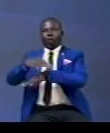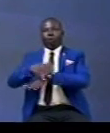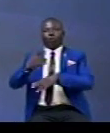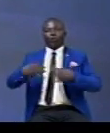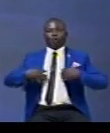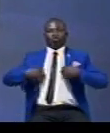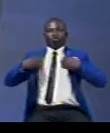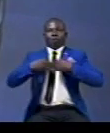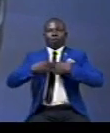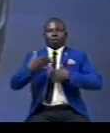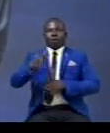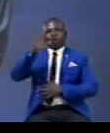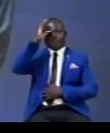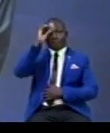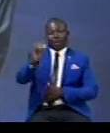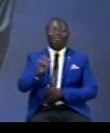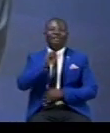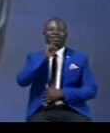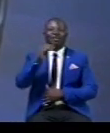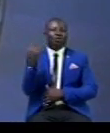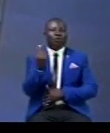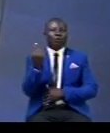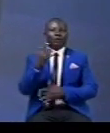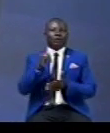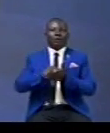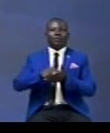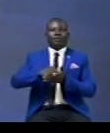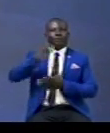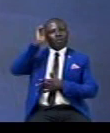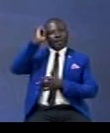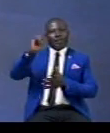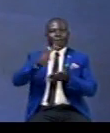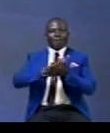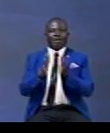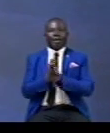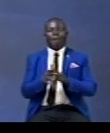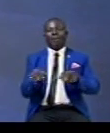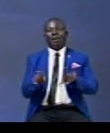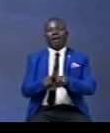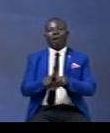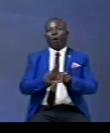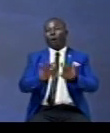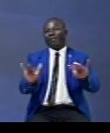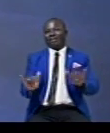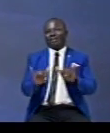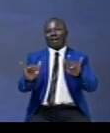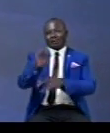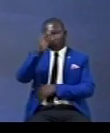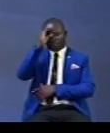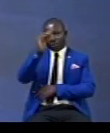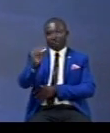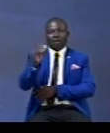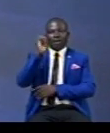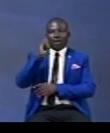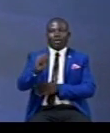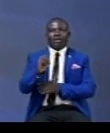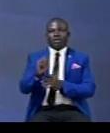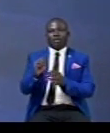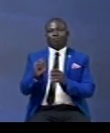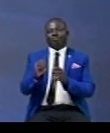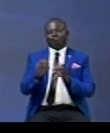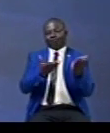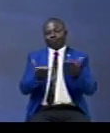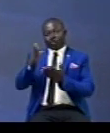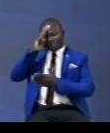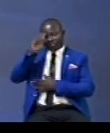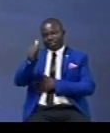of man. Not only that, he became like ordinary men, subjected himself to